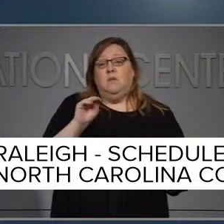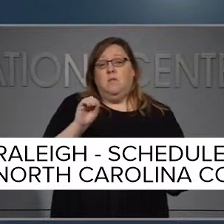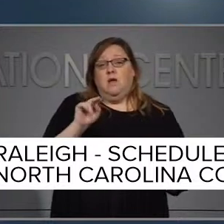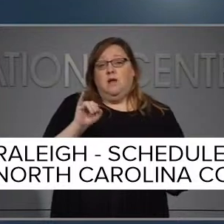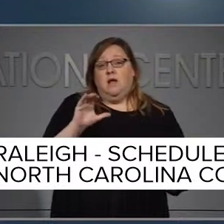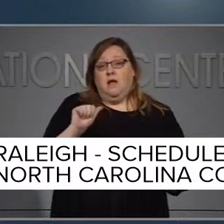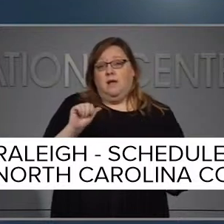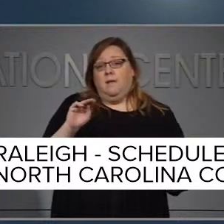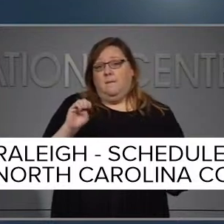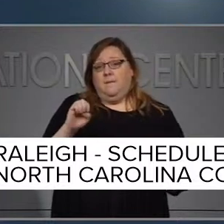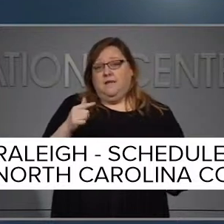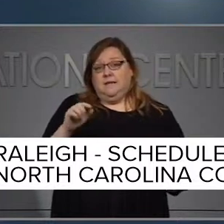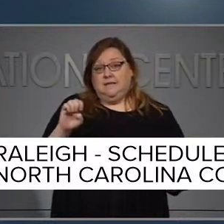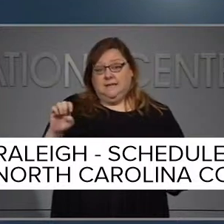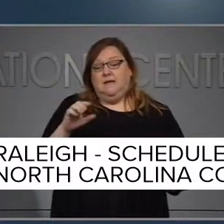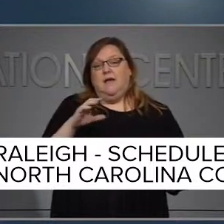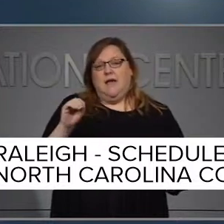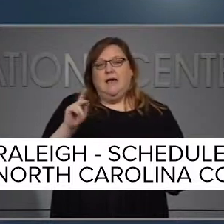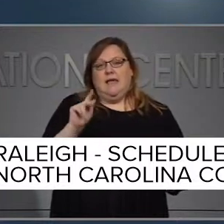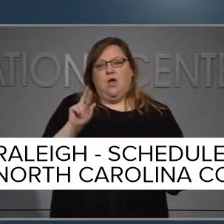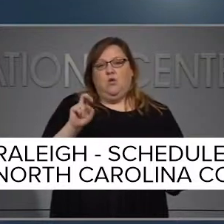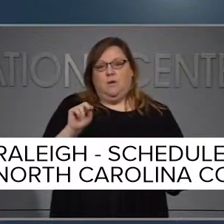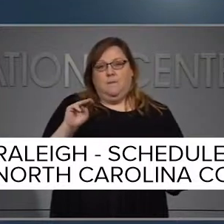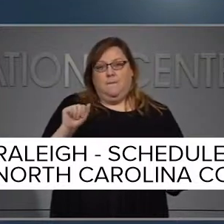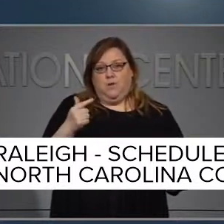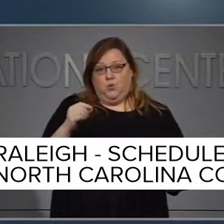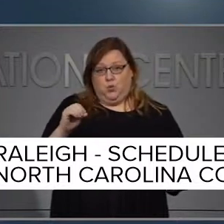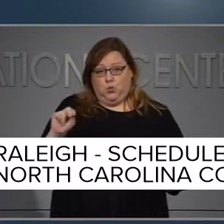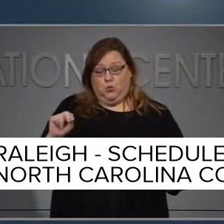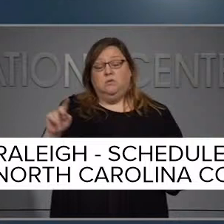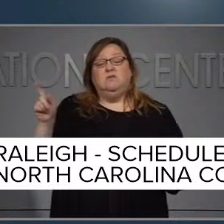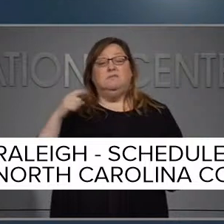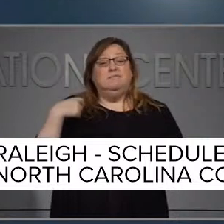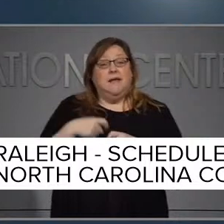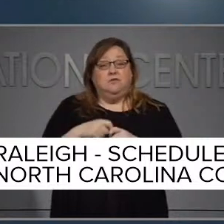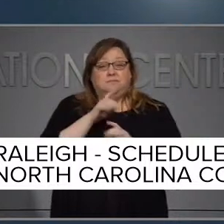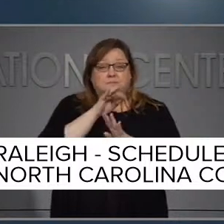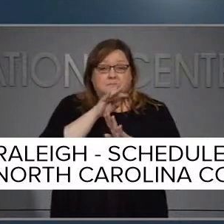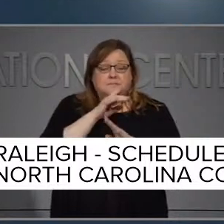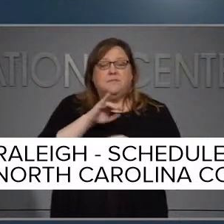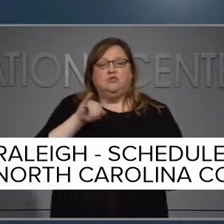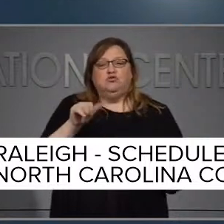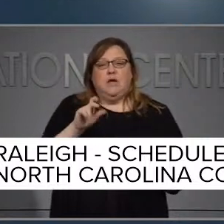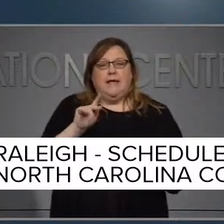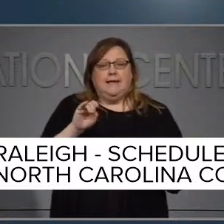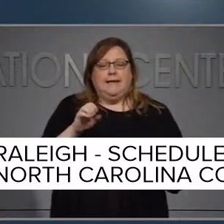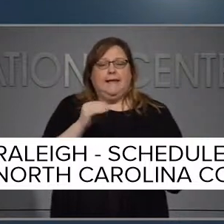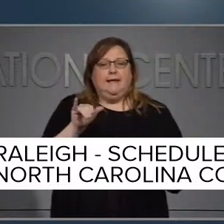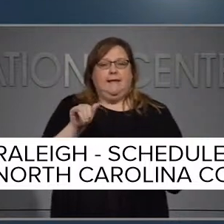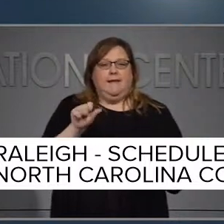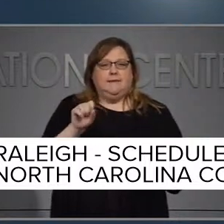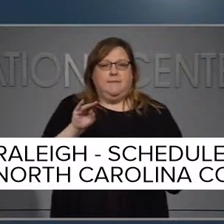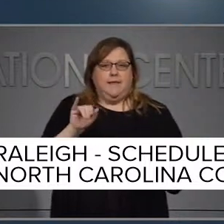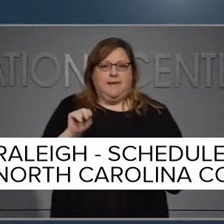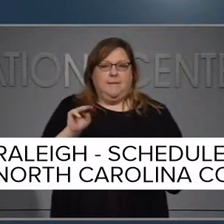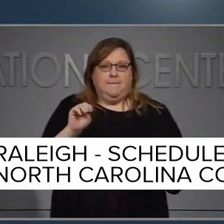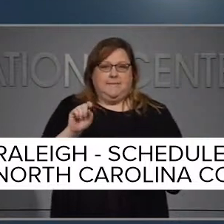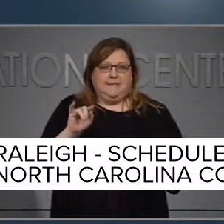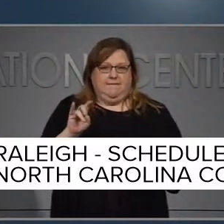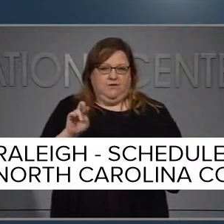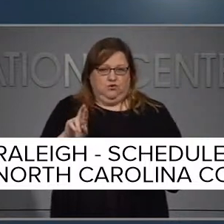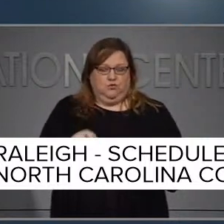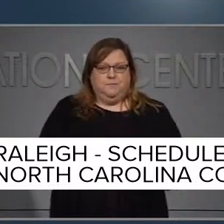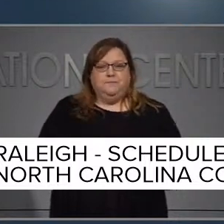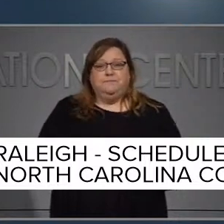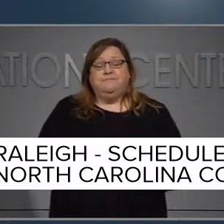working behind the scenes are our Spanish translators, Jackie and Jasmine Matevier. I'll start with a rundown of the numbers. As of this morning, there